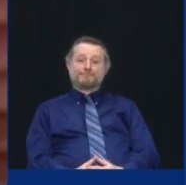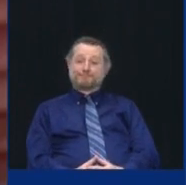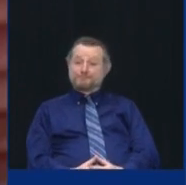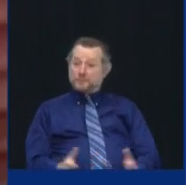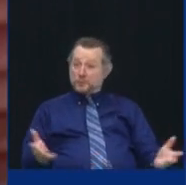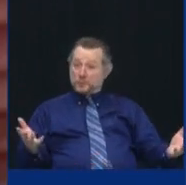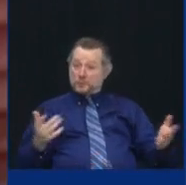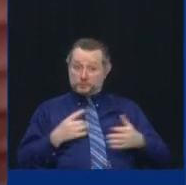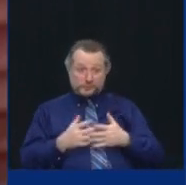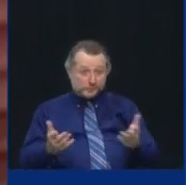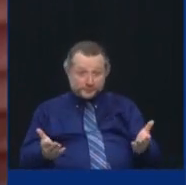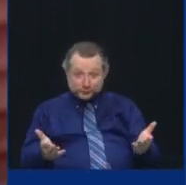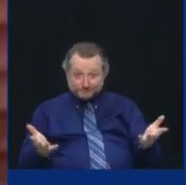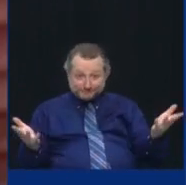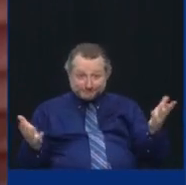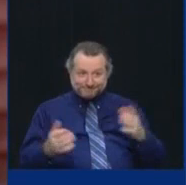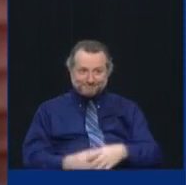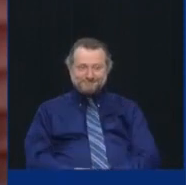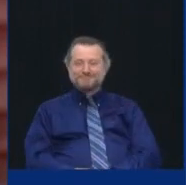Hall.